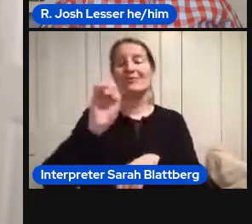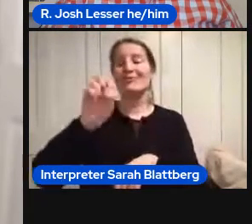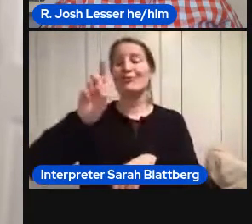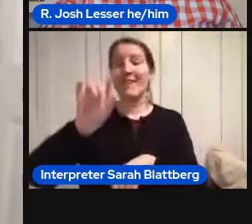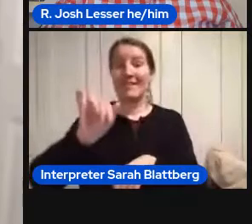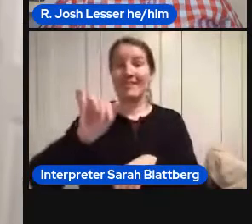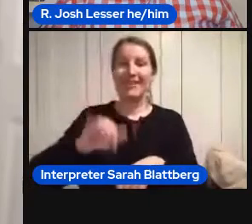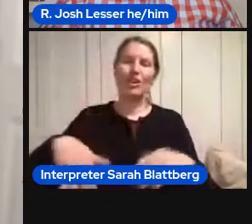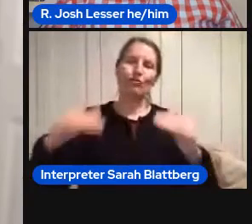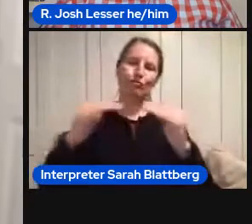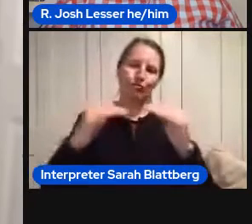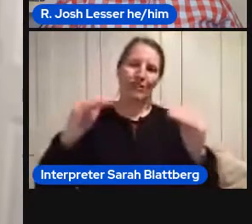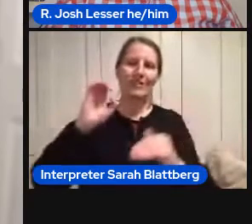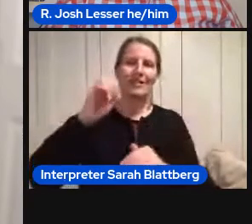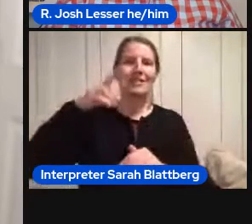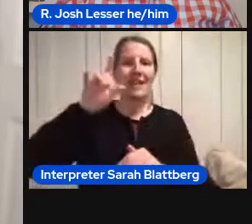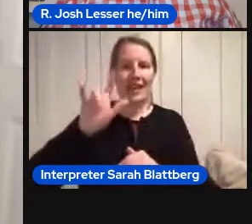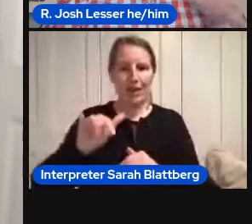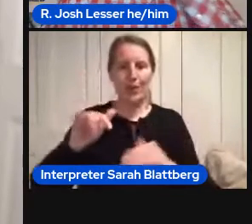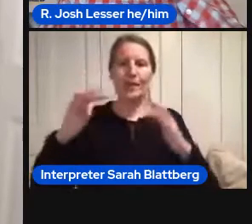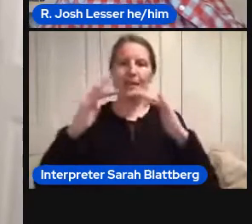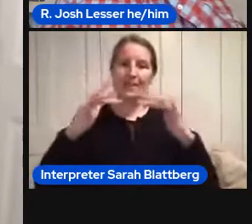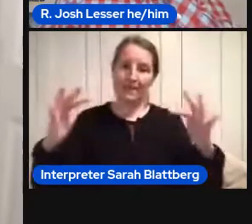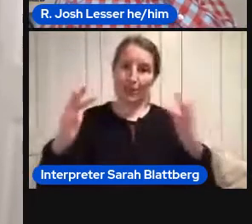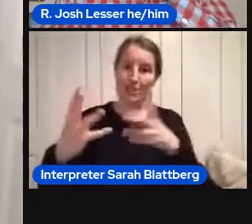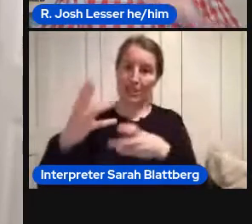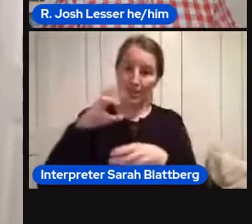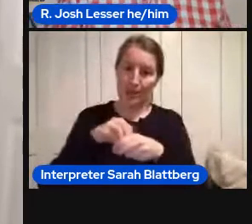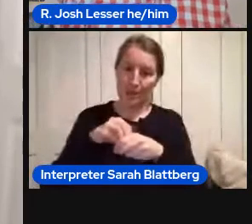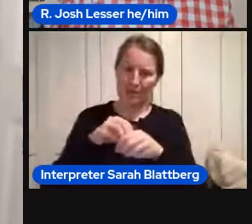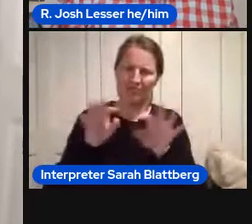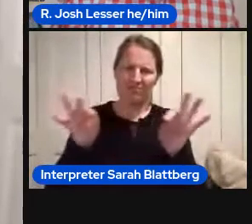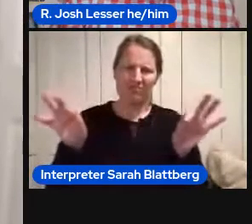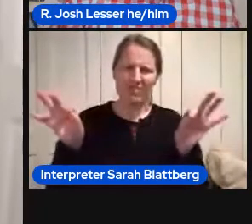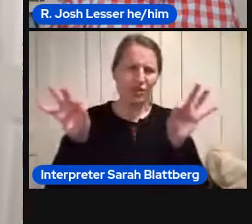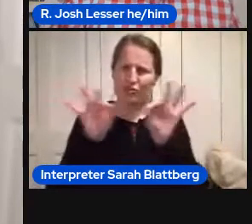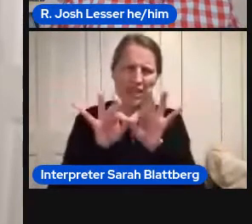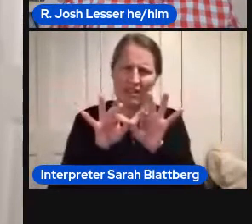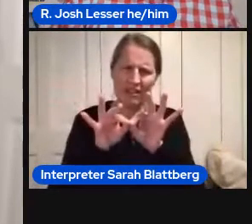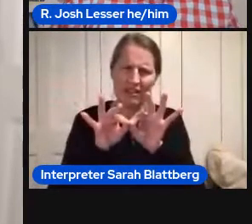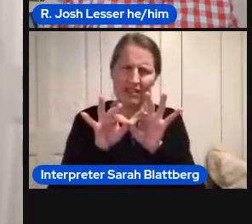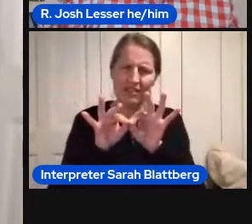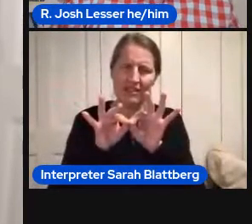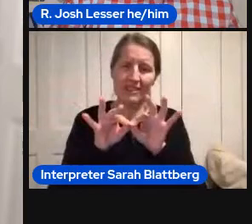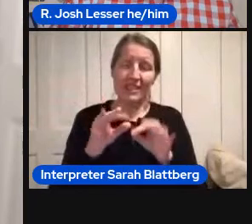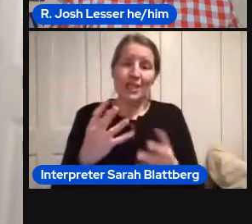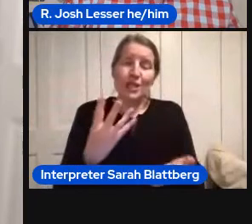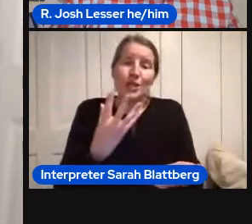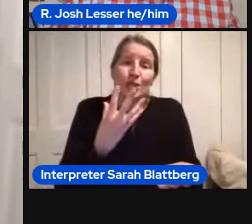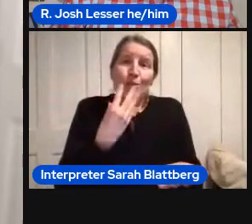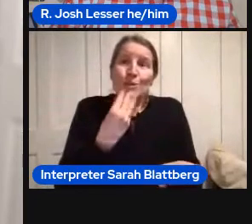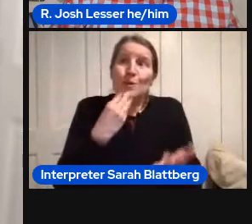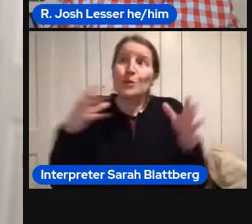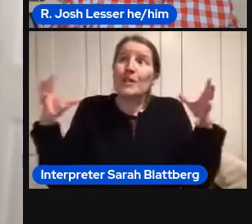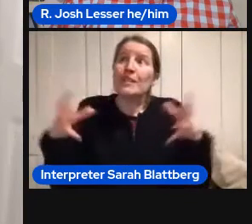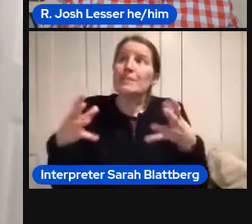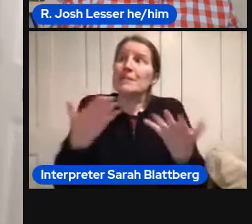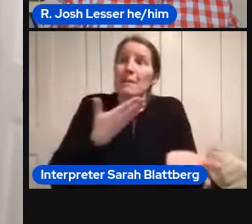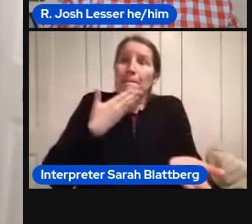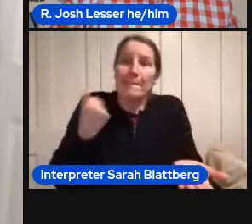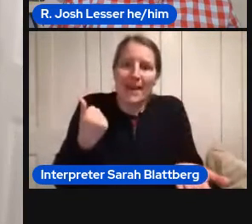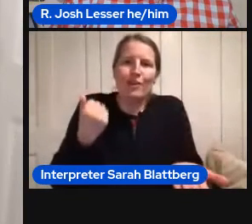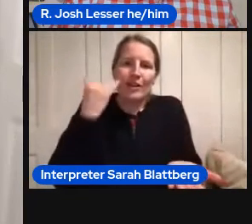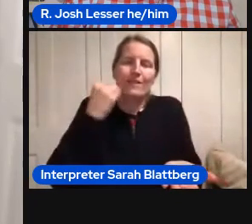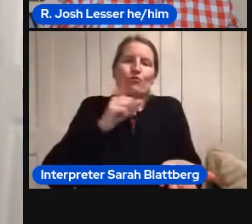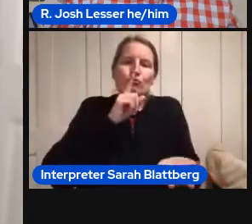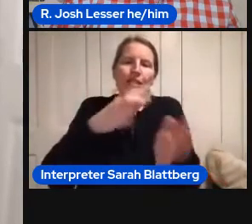so critical because Judaism works better. Judaism works better when it